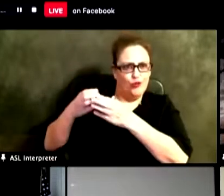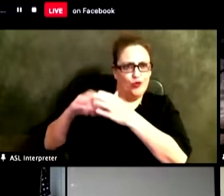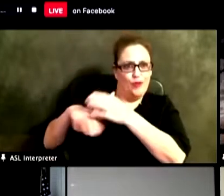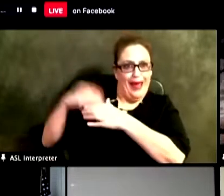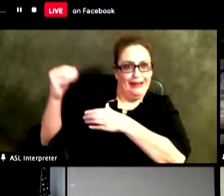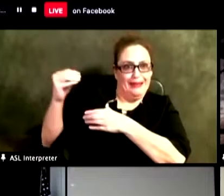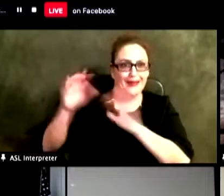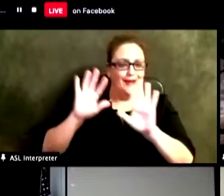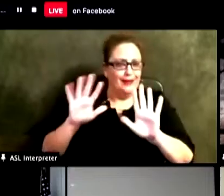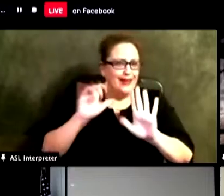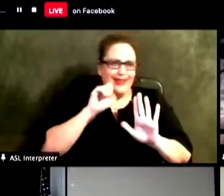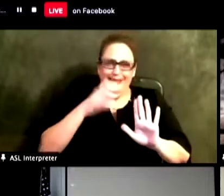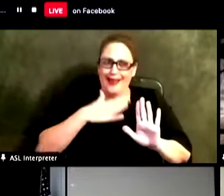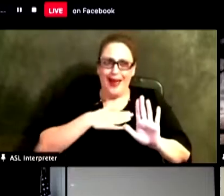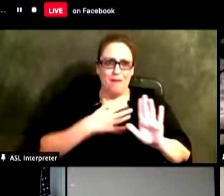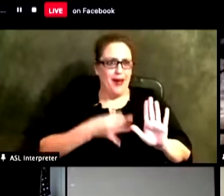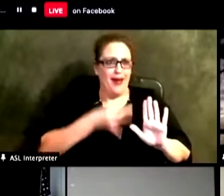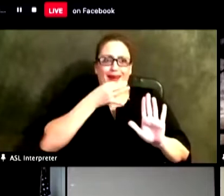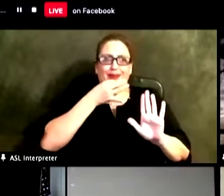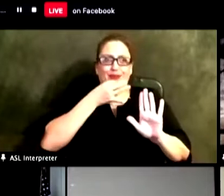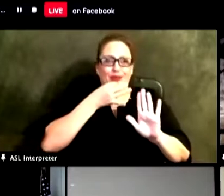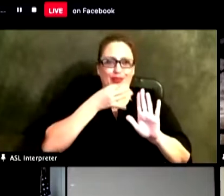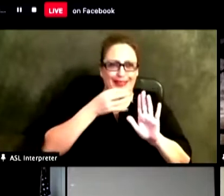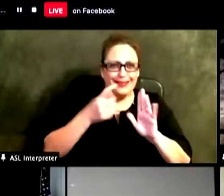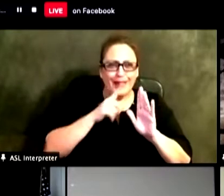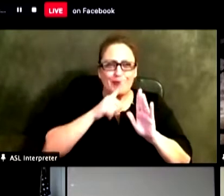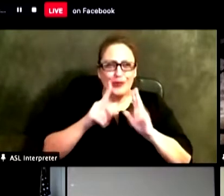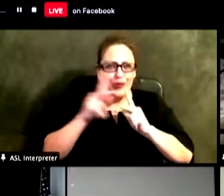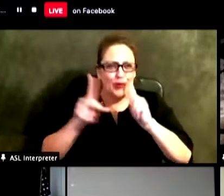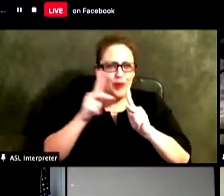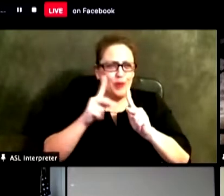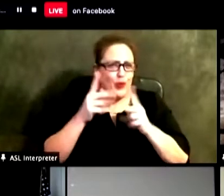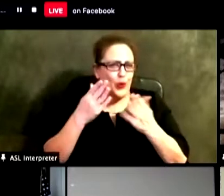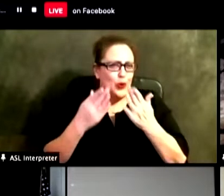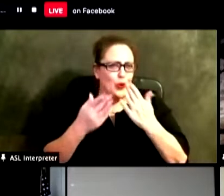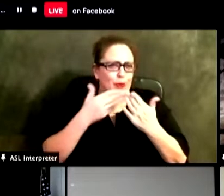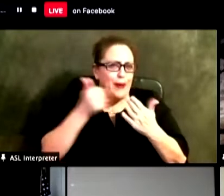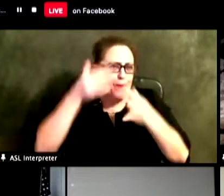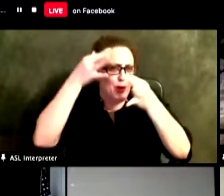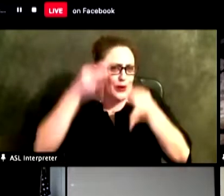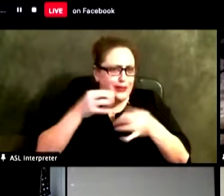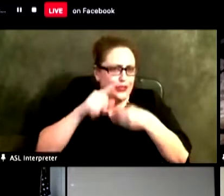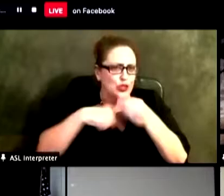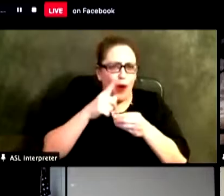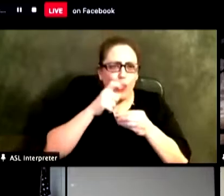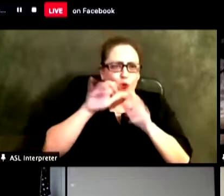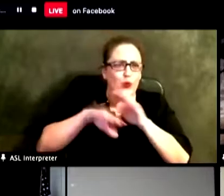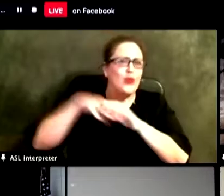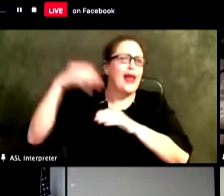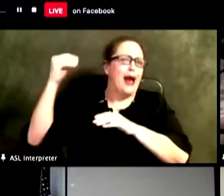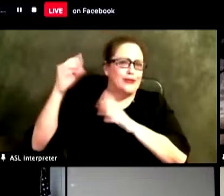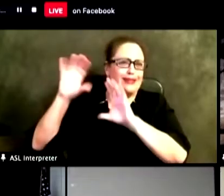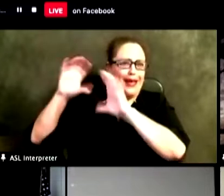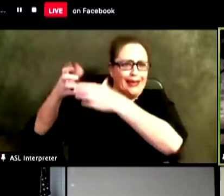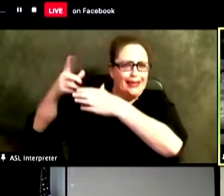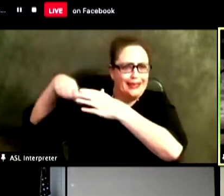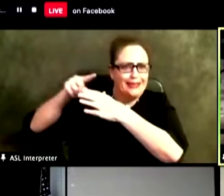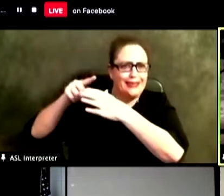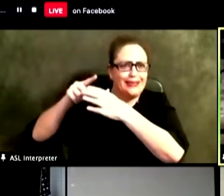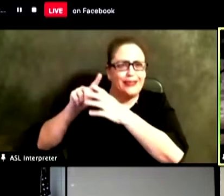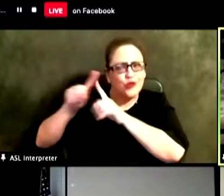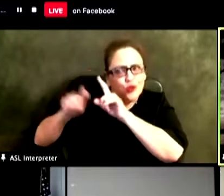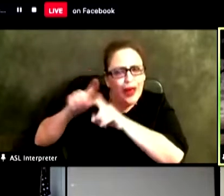of expertise here, and I'm sure there are people who could make better decisions than myself, but thank you for asking. Oh, of course. Well, thank you for the call